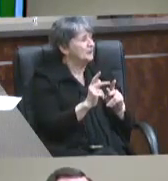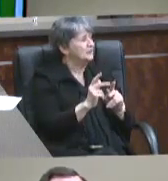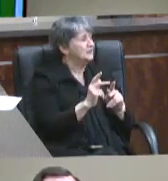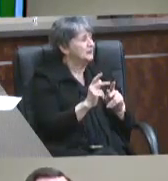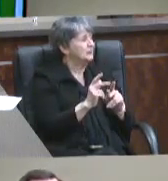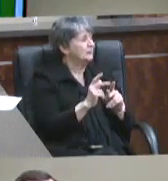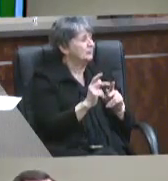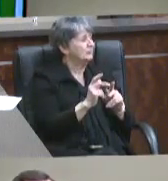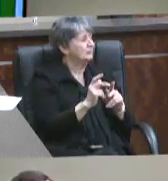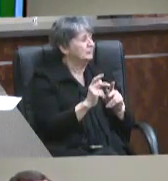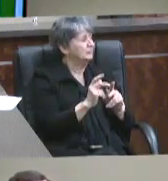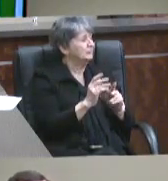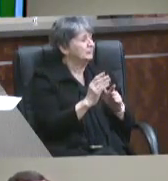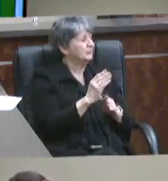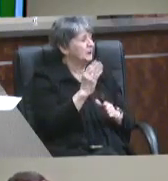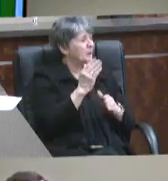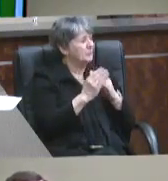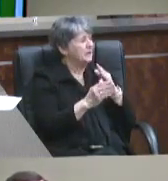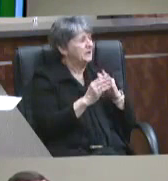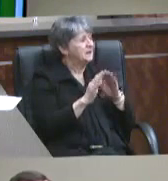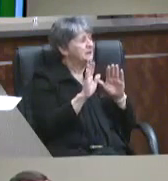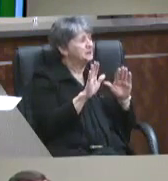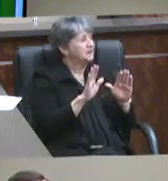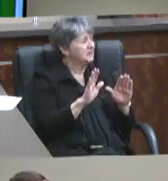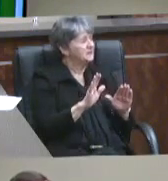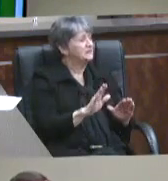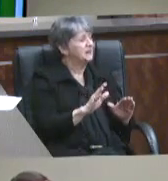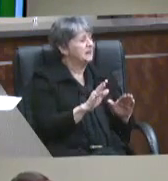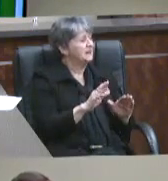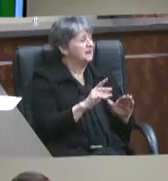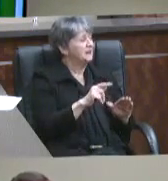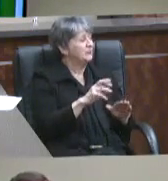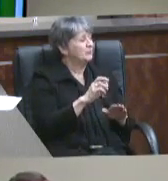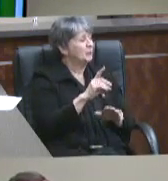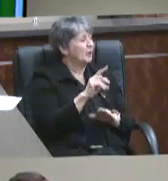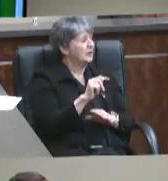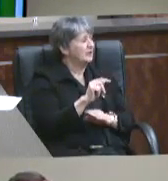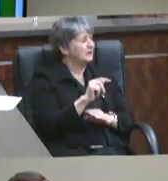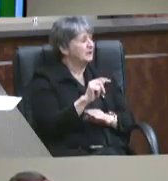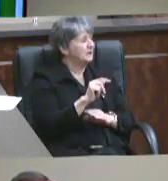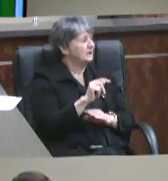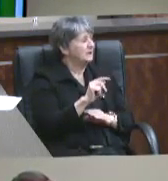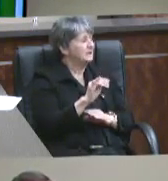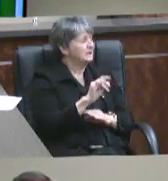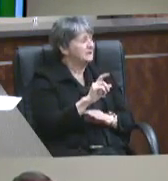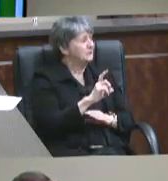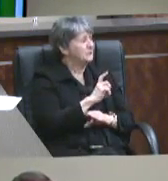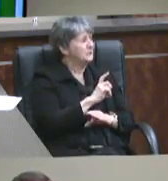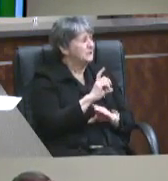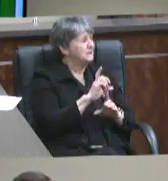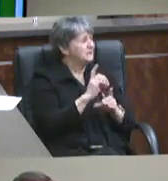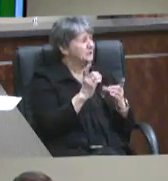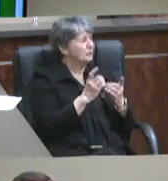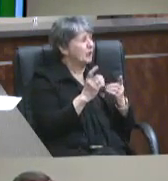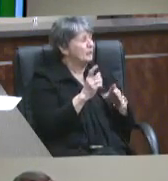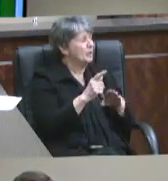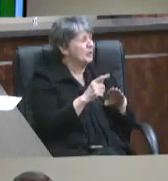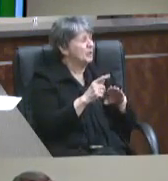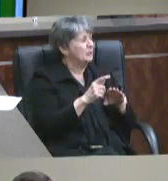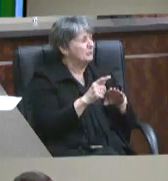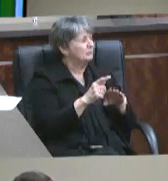an outstanding product as that police department that we have there. Long in coming and well deserved.